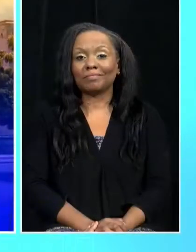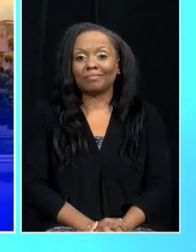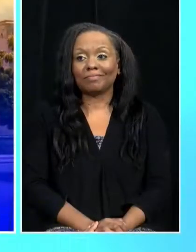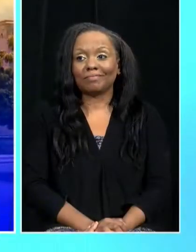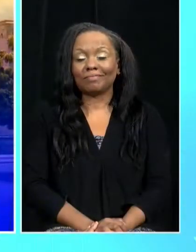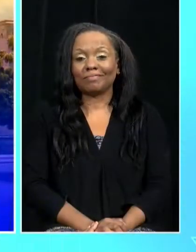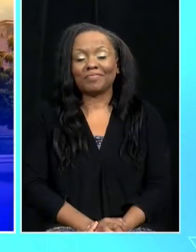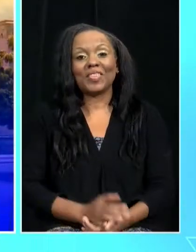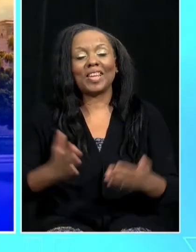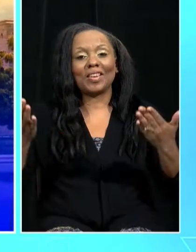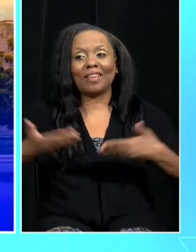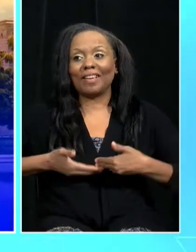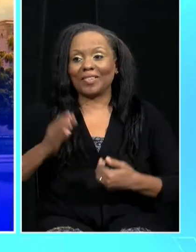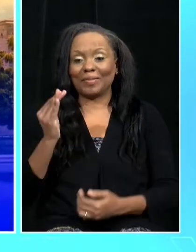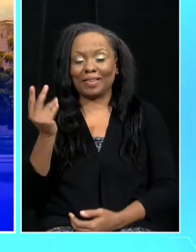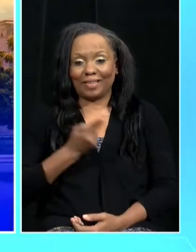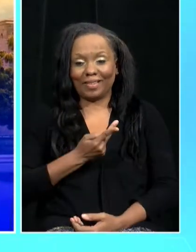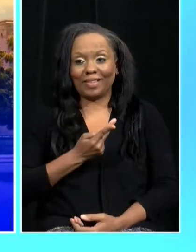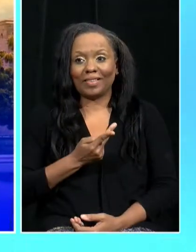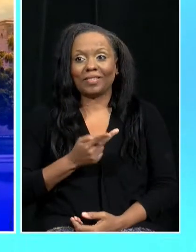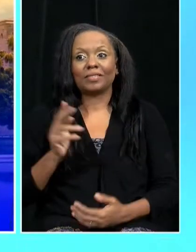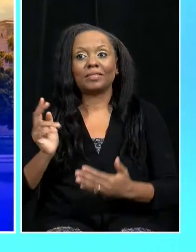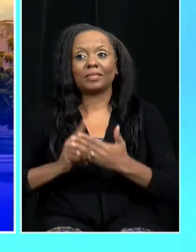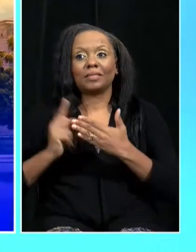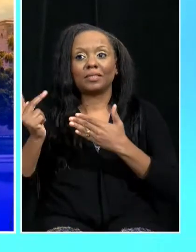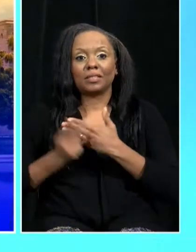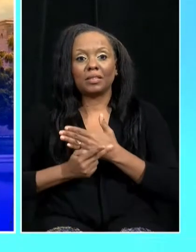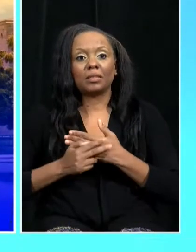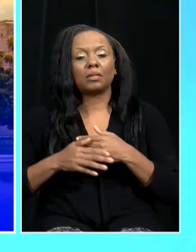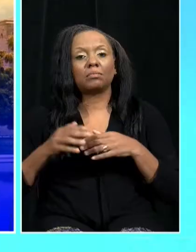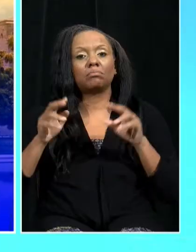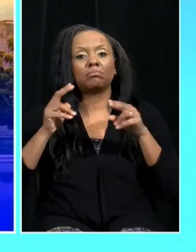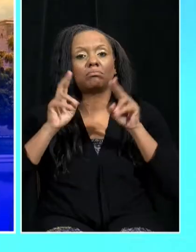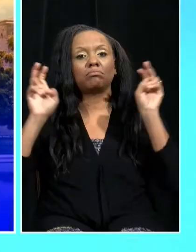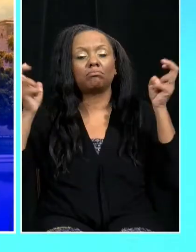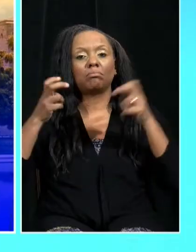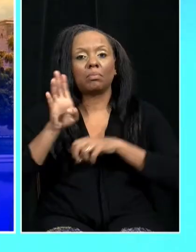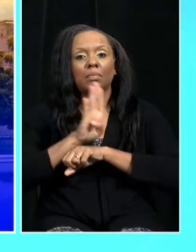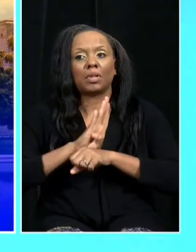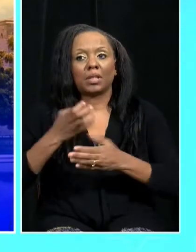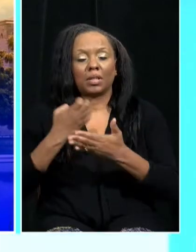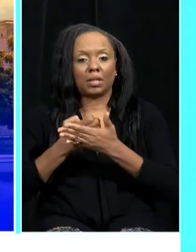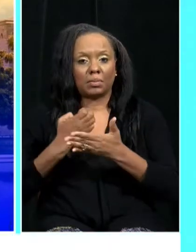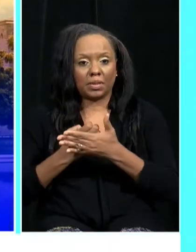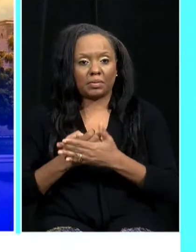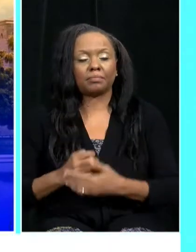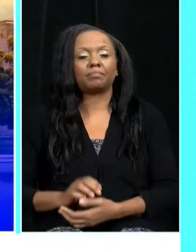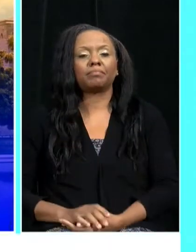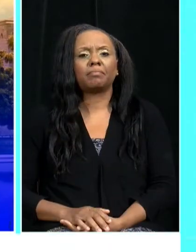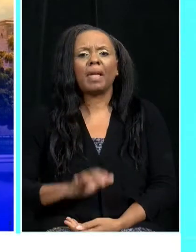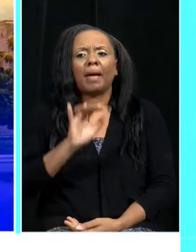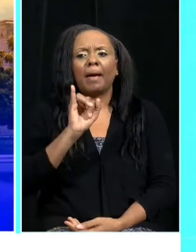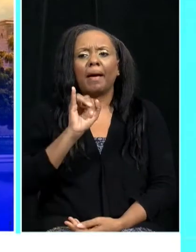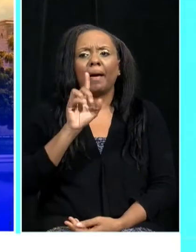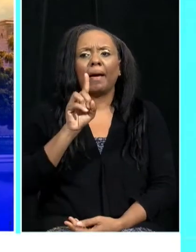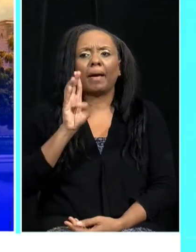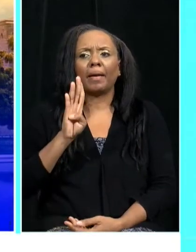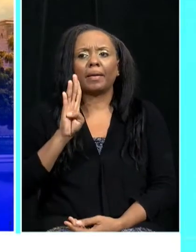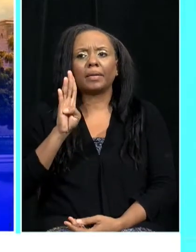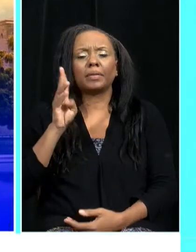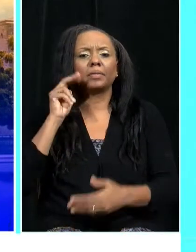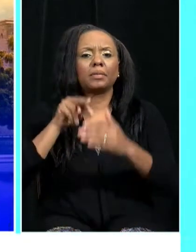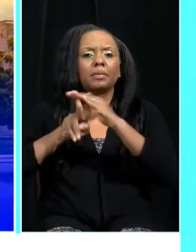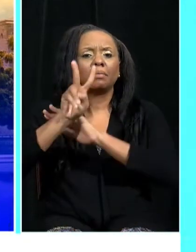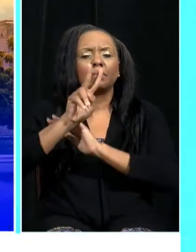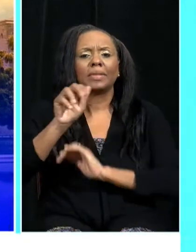And we're back on the X Trail. Our topic today, we're looking at the Barbados economy. The IDB is predicting approximately 10%